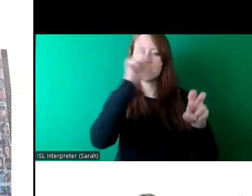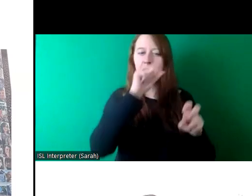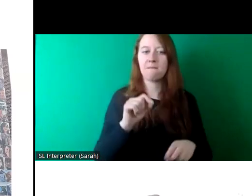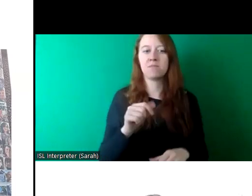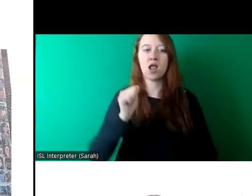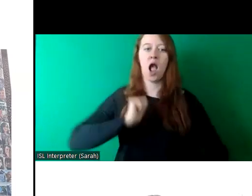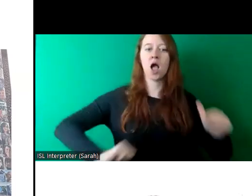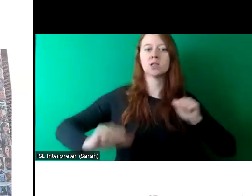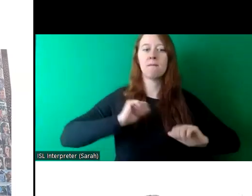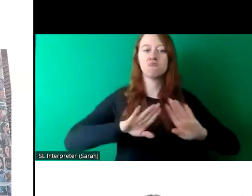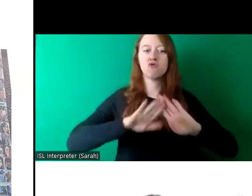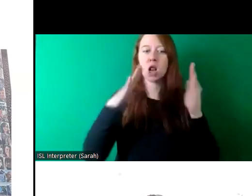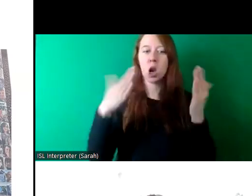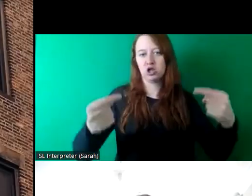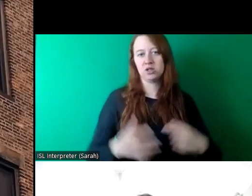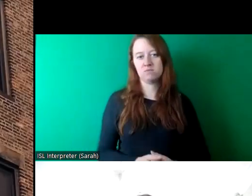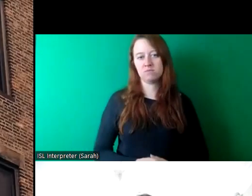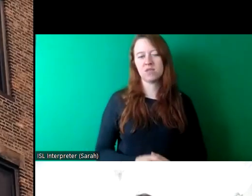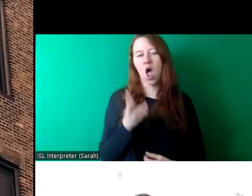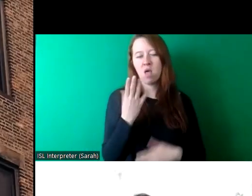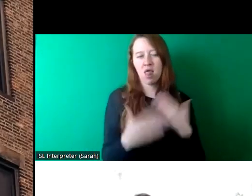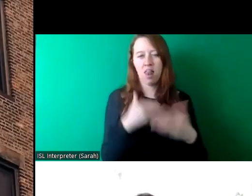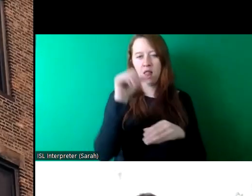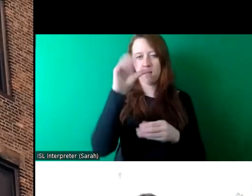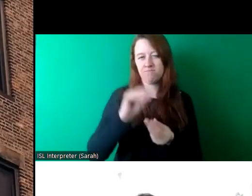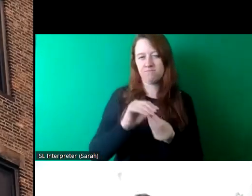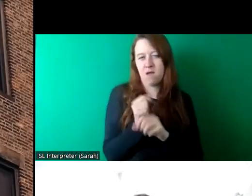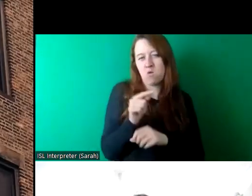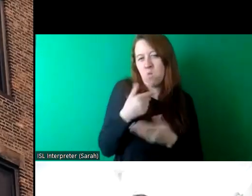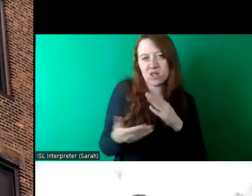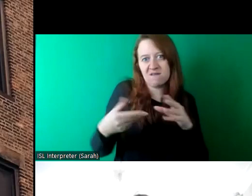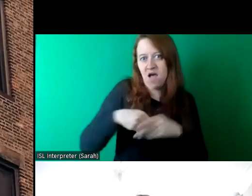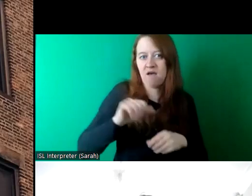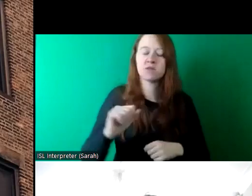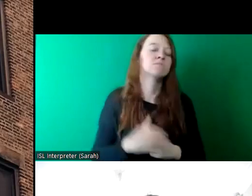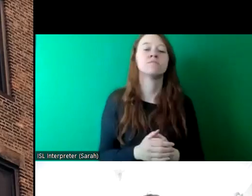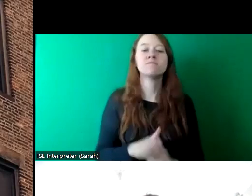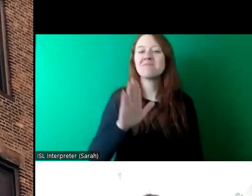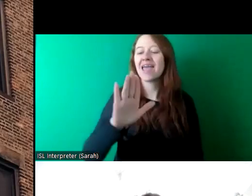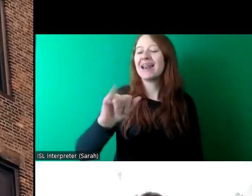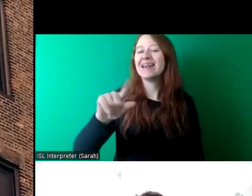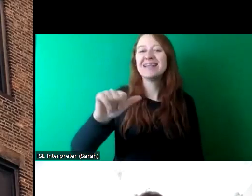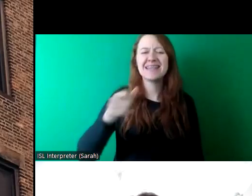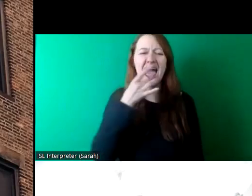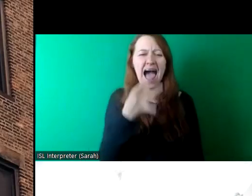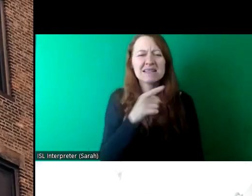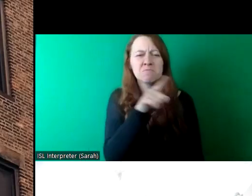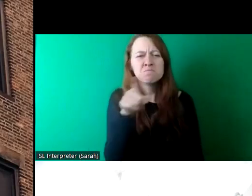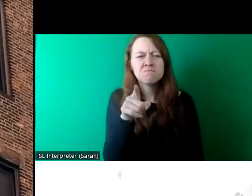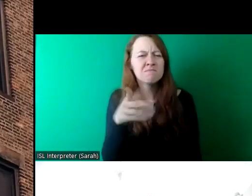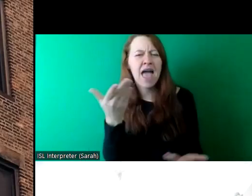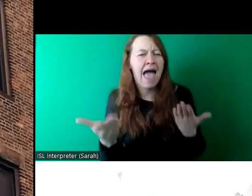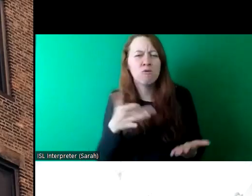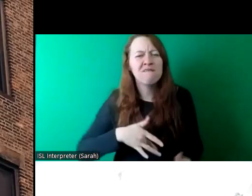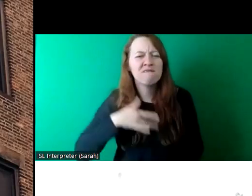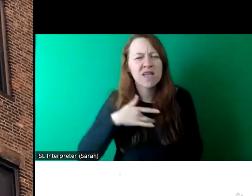a little taster of what I cover in that. So Lizzy asked, how are you feeling? I suppose, how are we all feeling? Not specifically right now, but